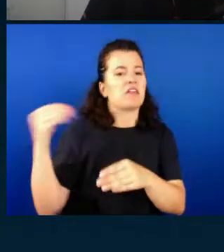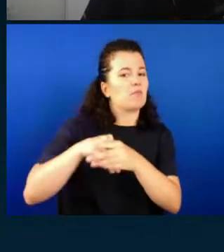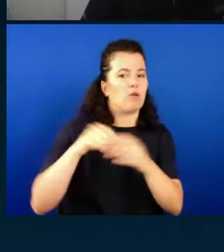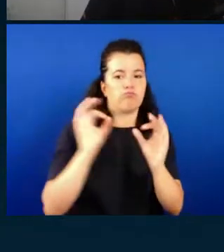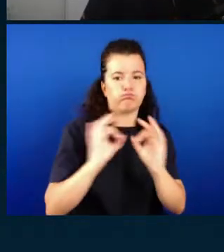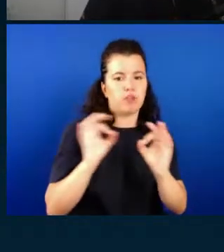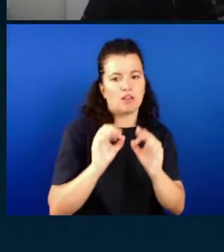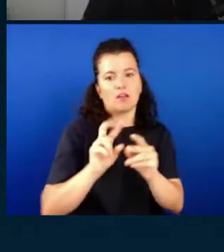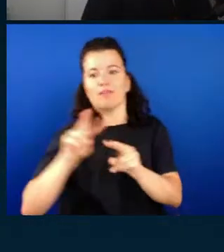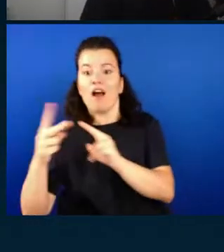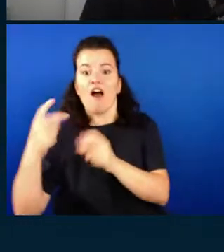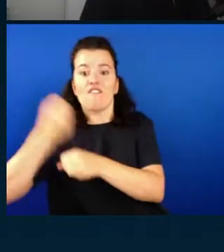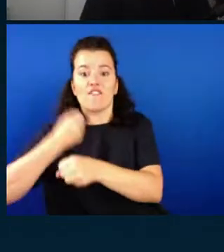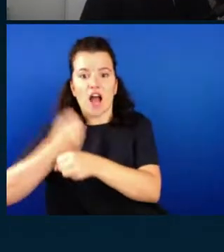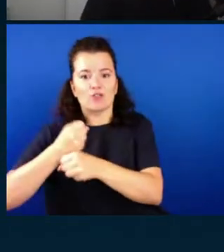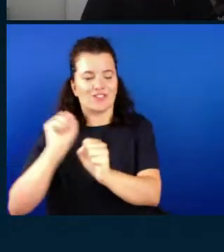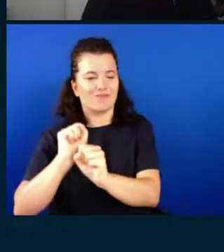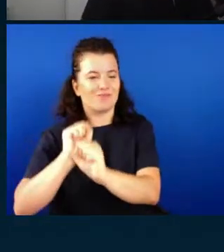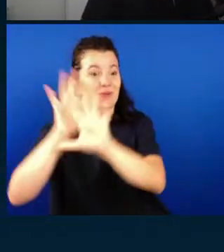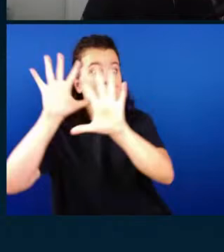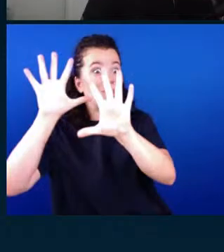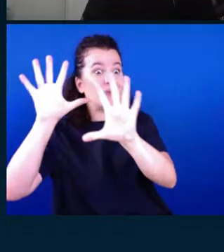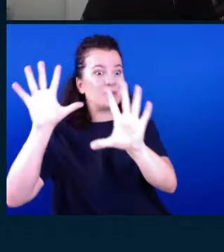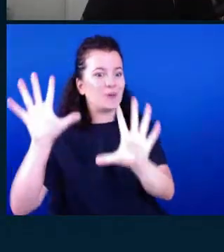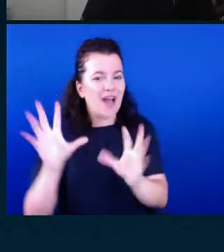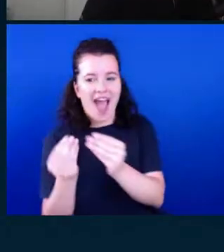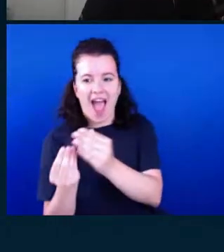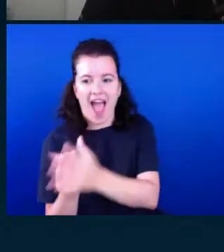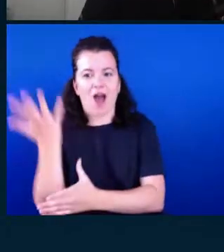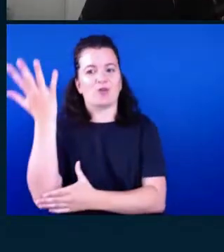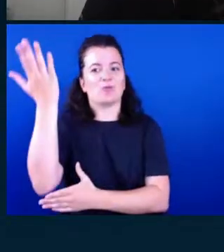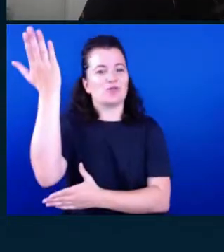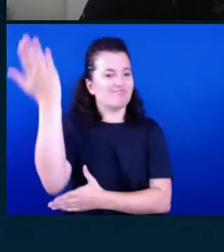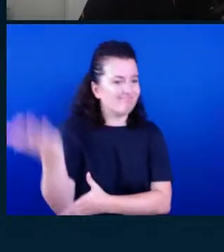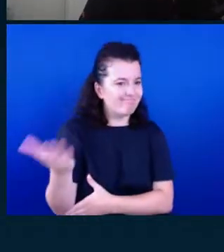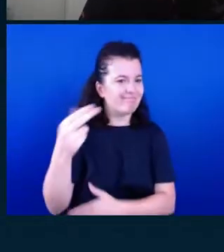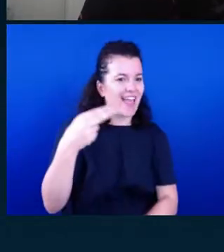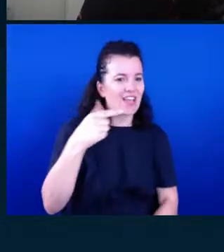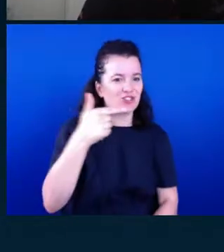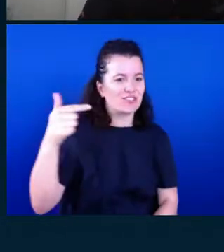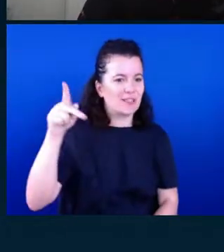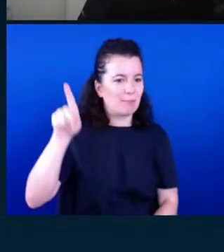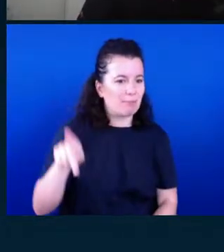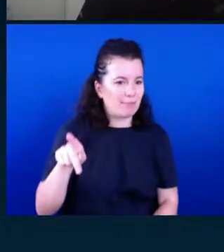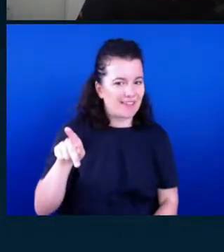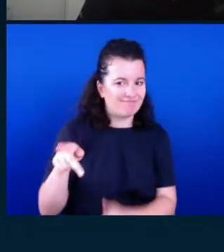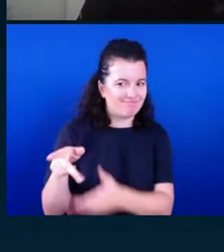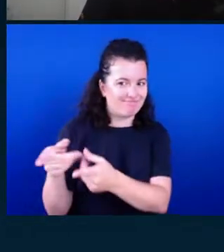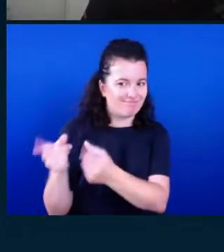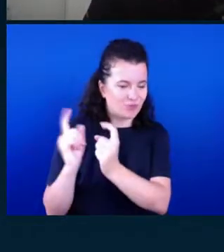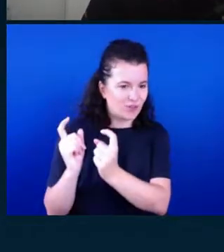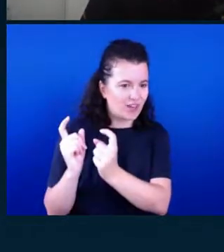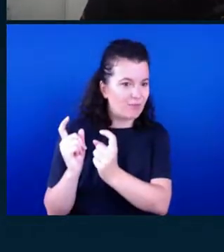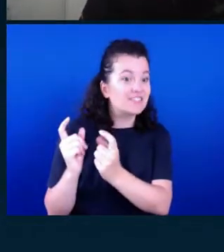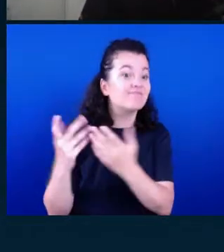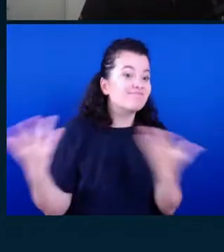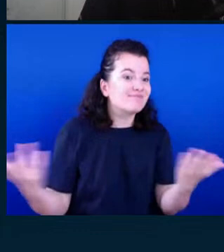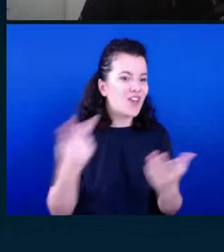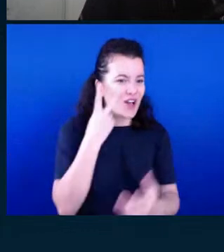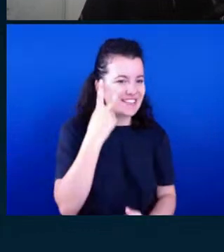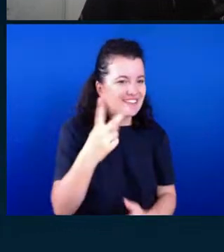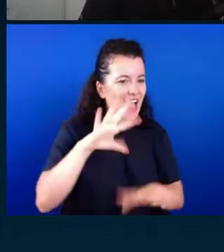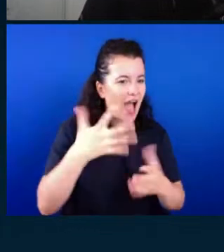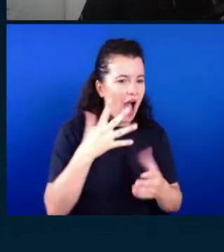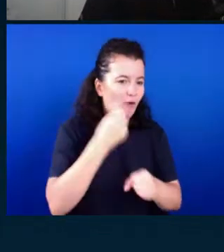magic, and the output is also an HTTP request. So this can help you a bit with getting an understanding of what your